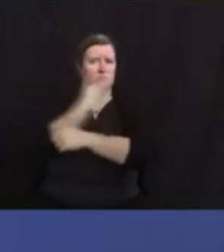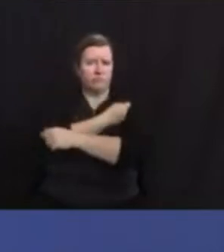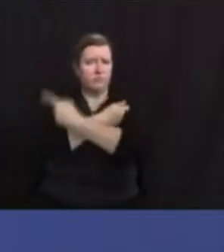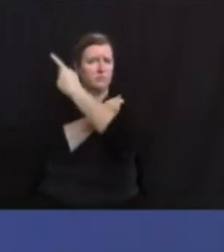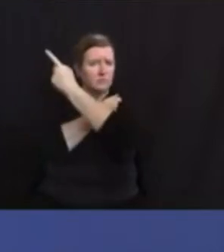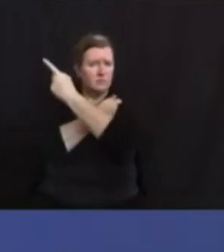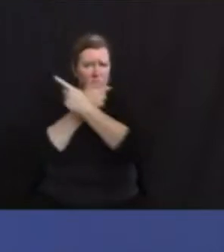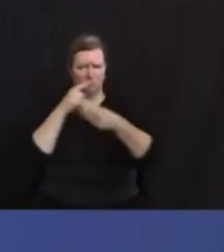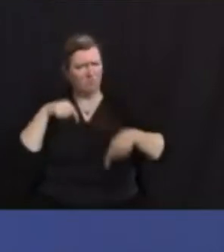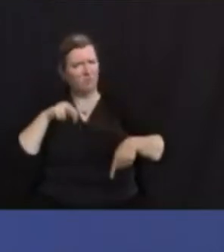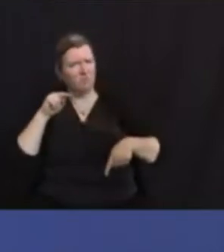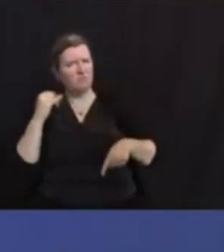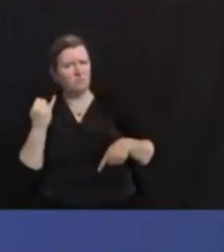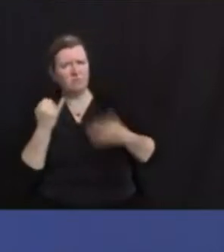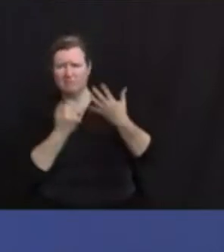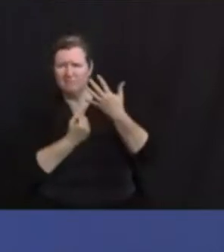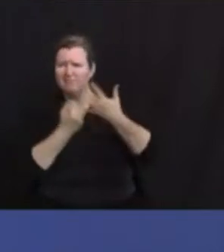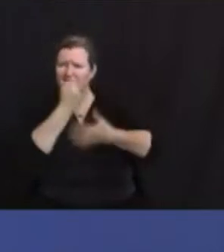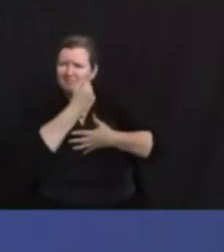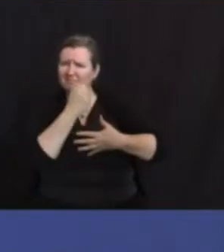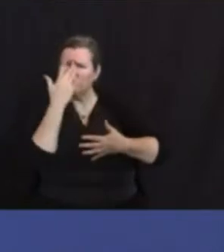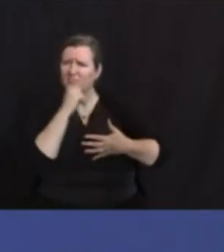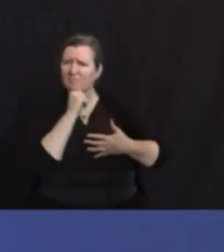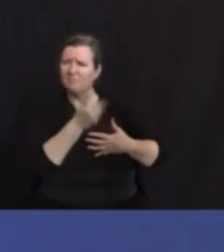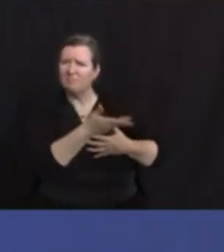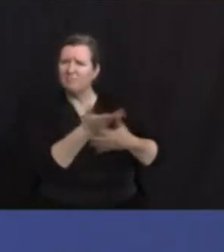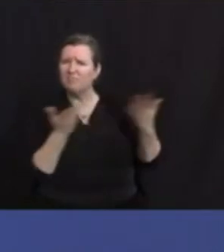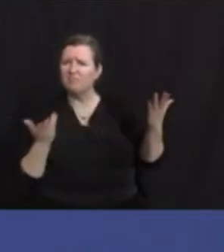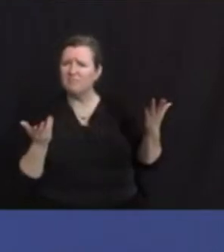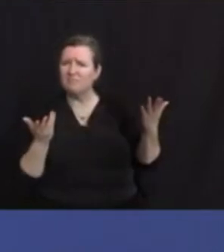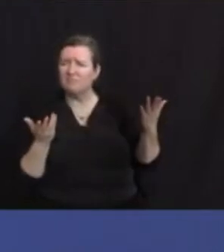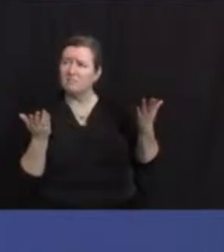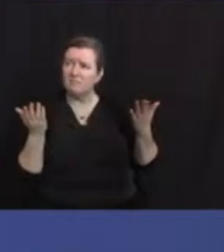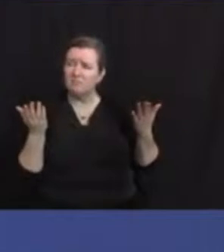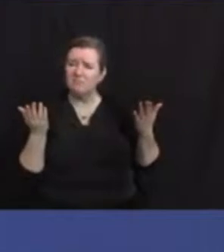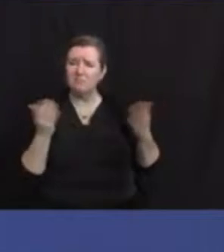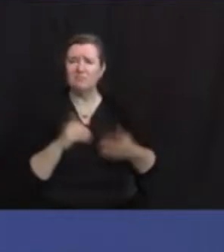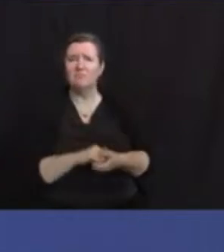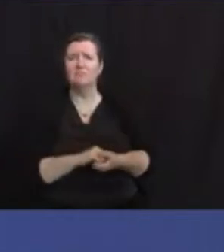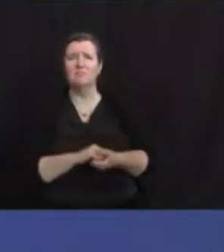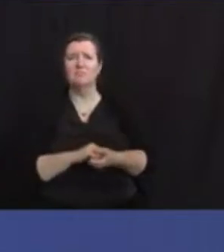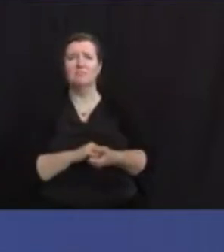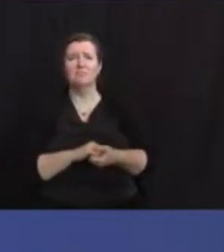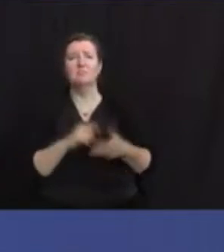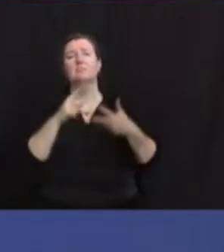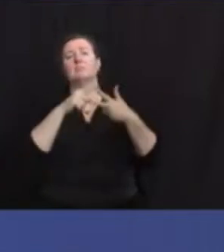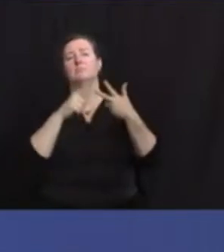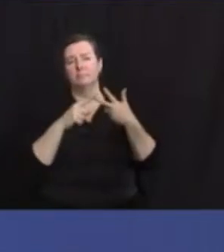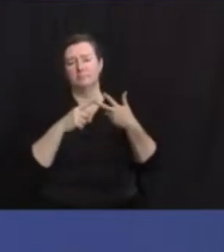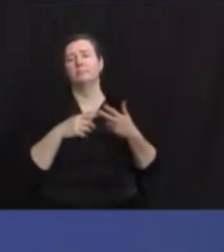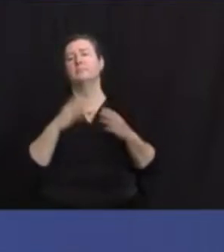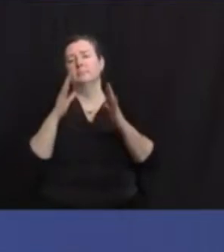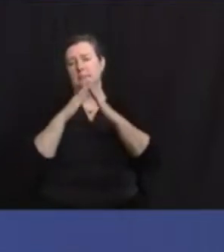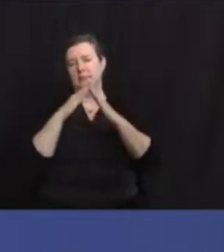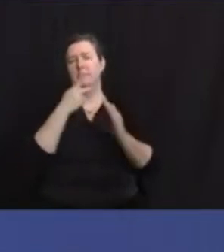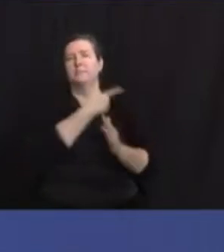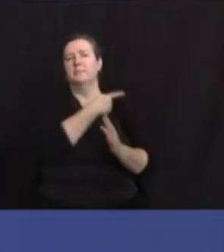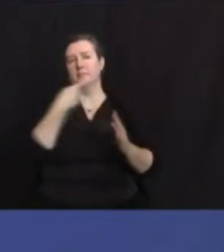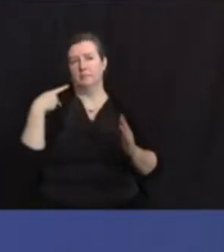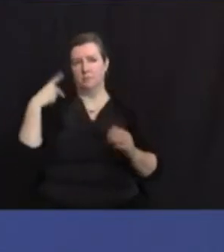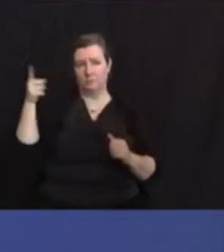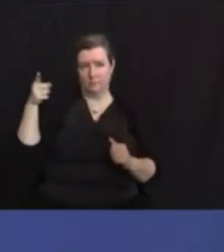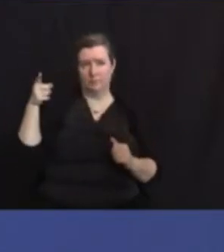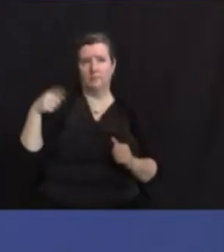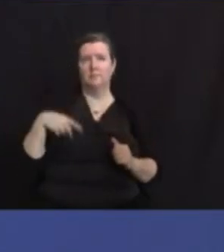prioritized for vaccines here in New Jersey, along with other frontline workers? And finally, the city of Paterson is now using the NJVSS